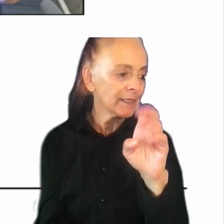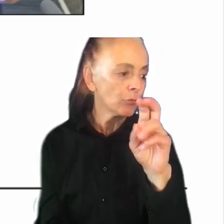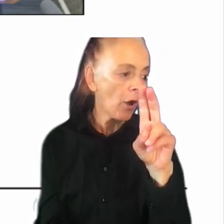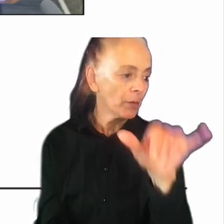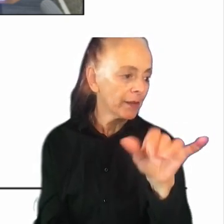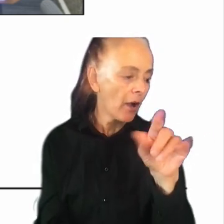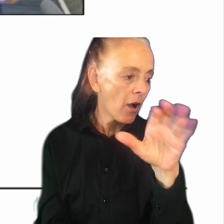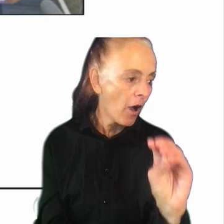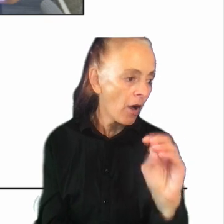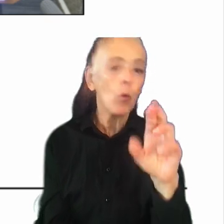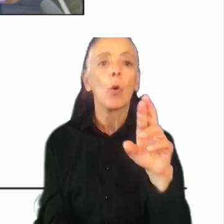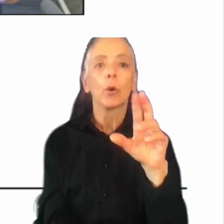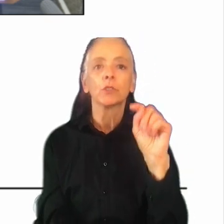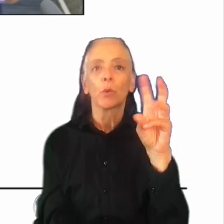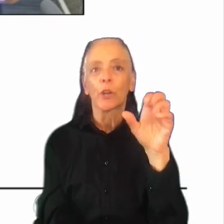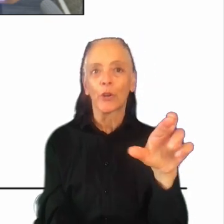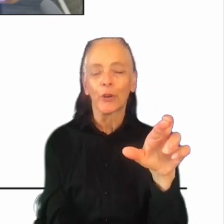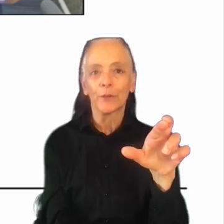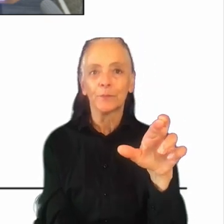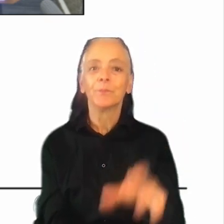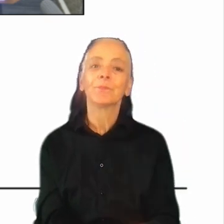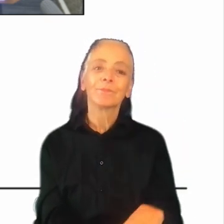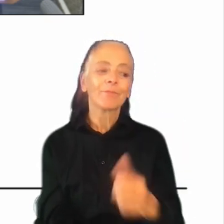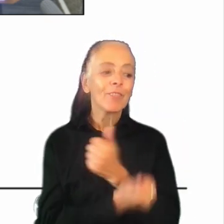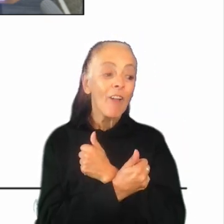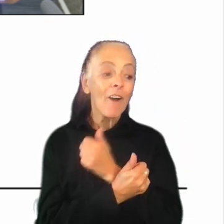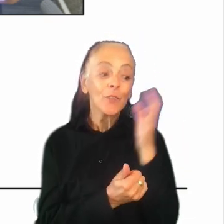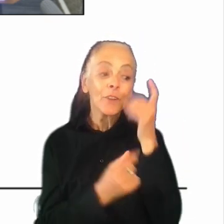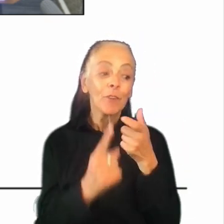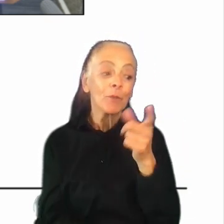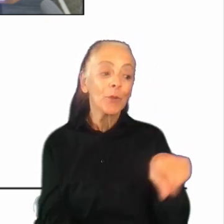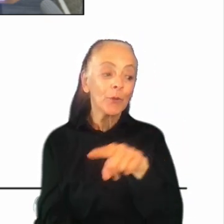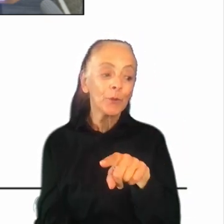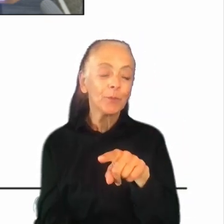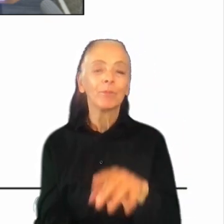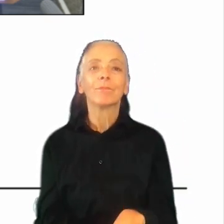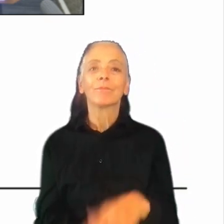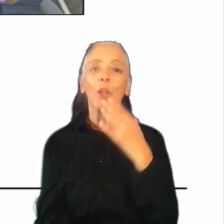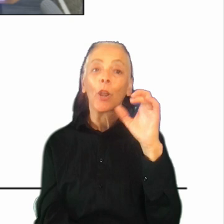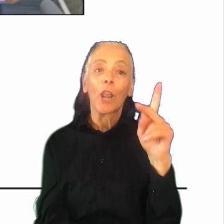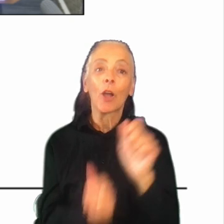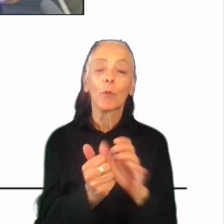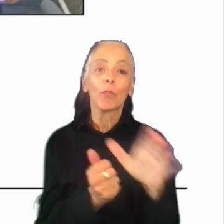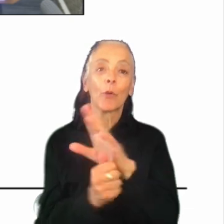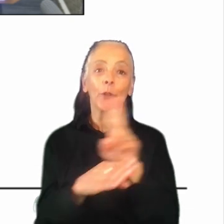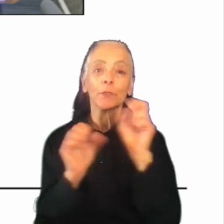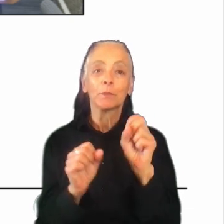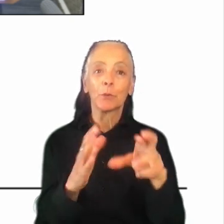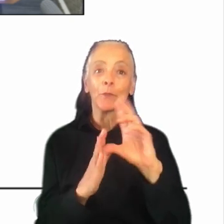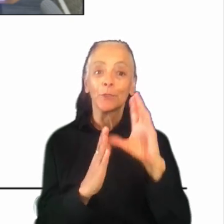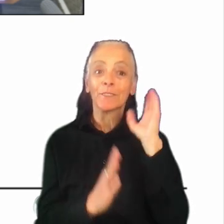bromley and i'd love to hear from you thank you very much for your time listening today and good luck with your usability reviews in the